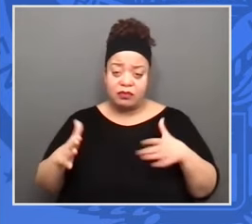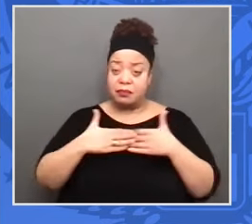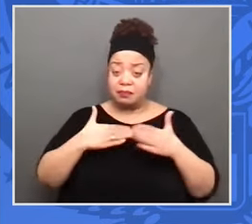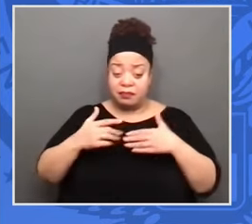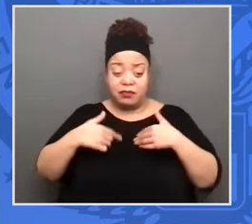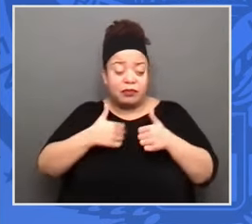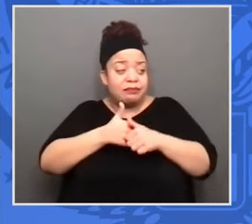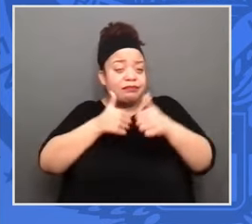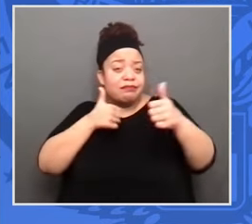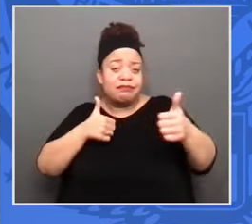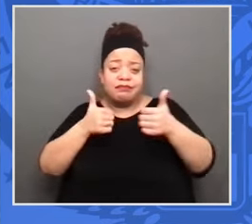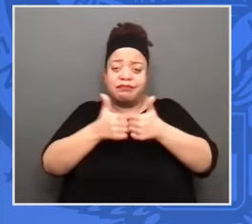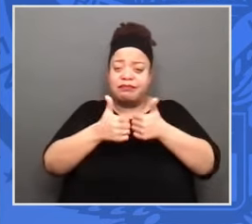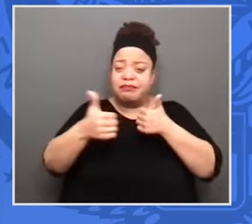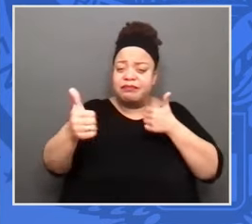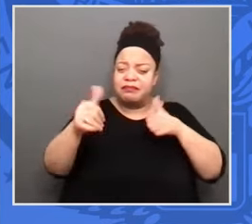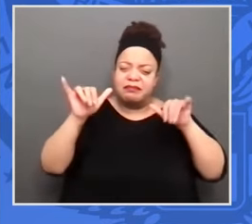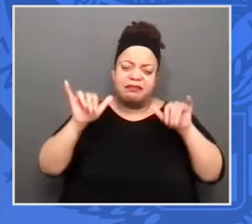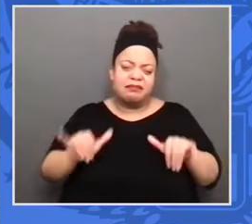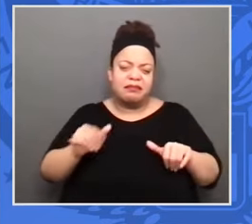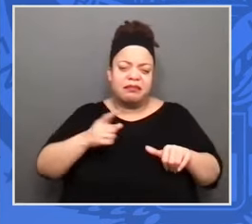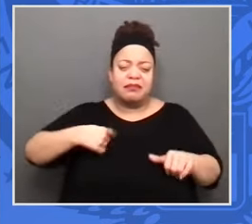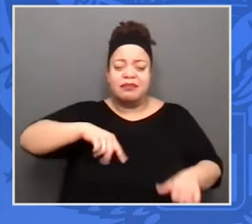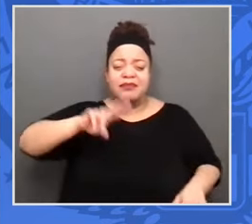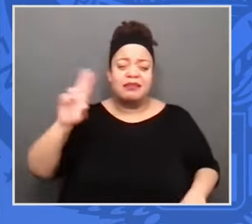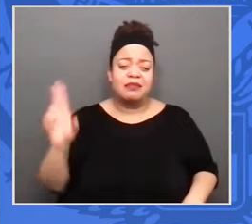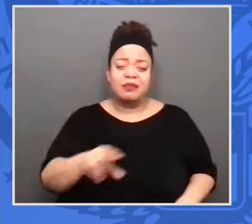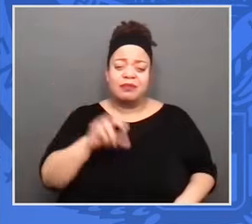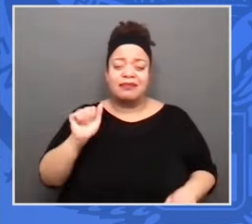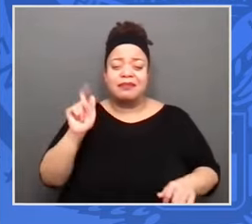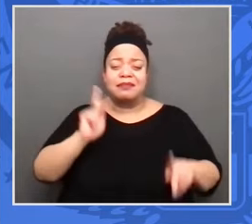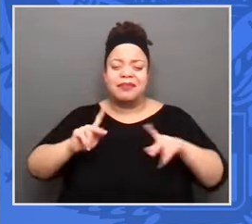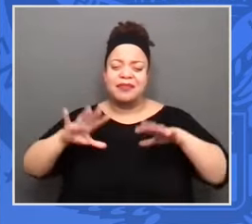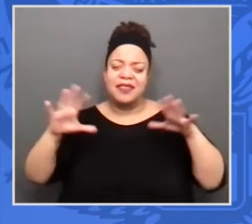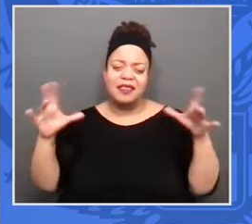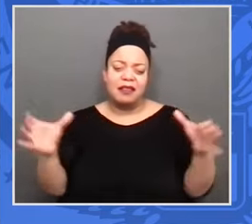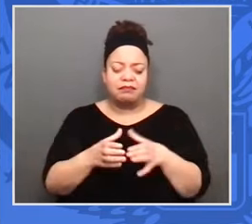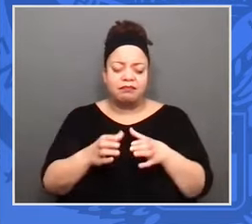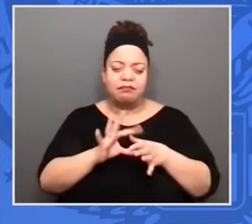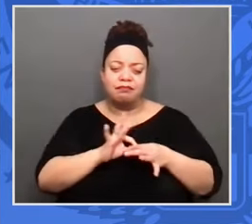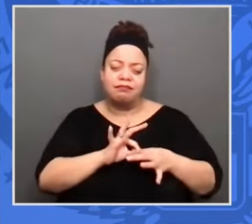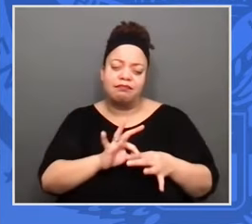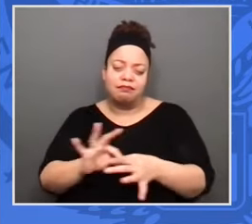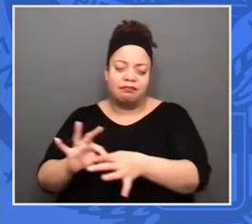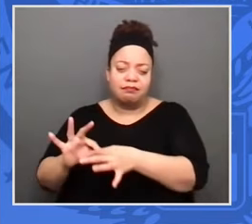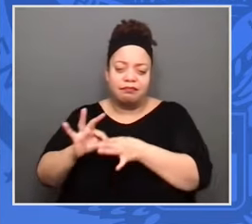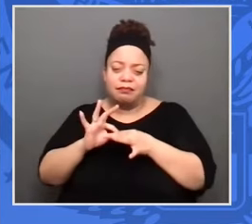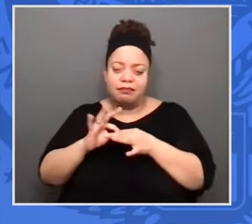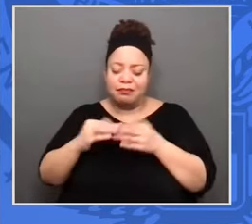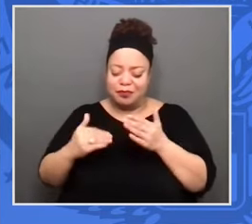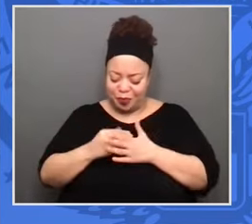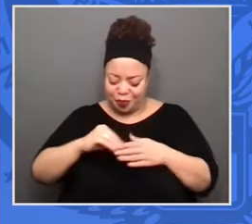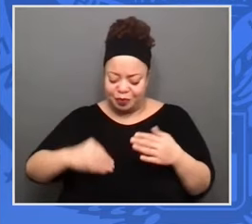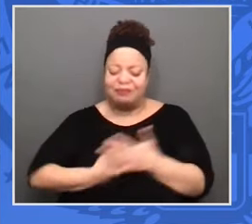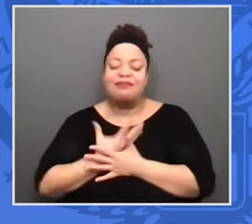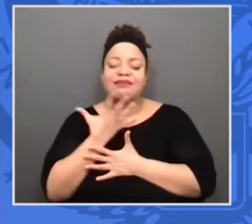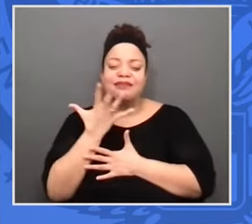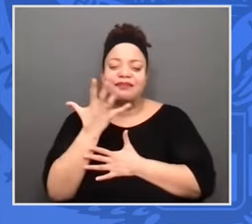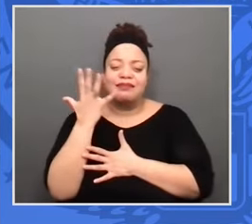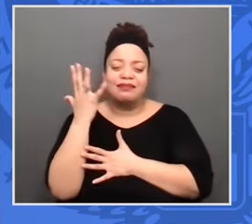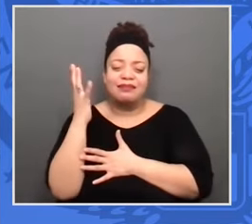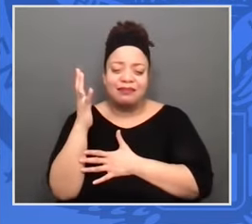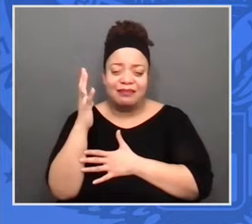united in spirit. And my abiding hope, my abiding prayer, is that we emerge from